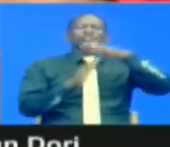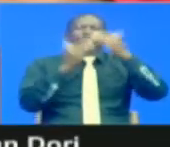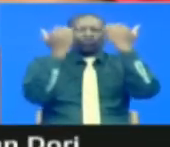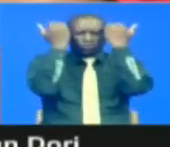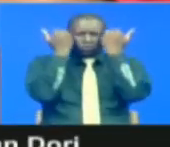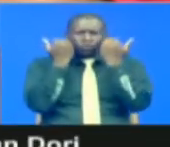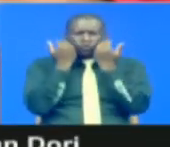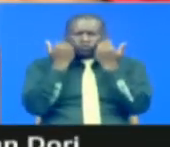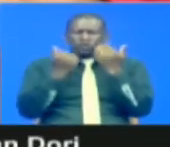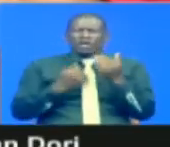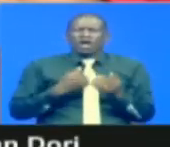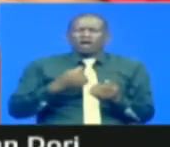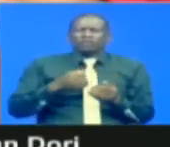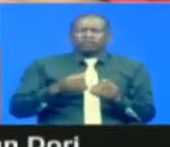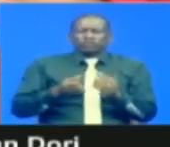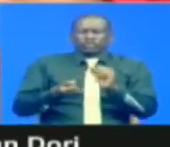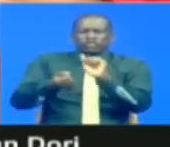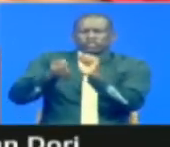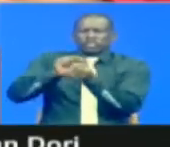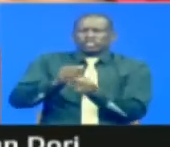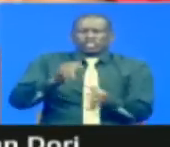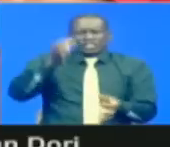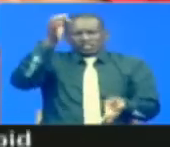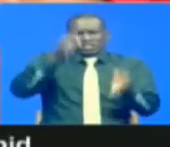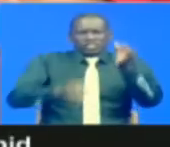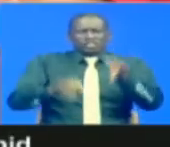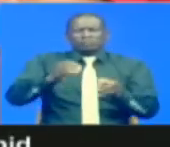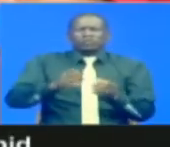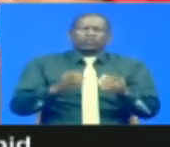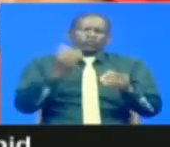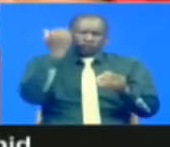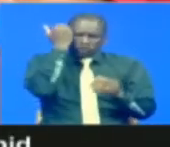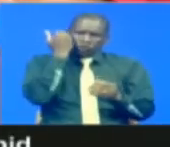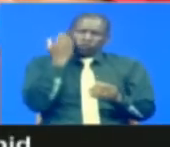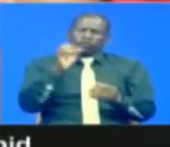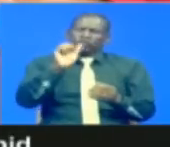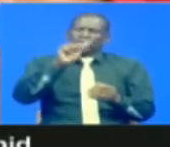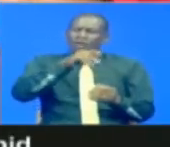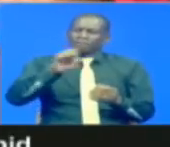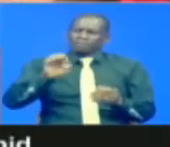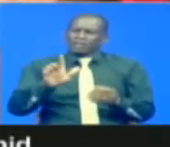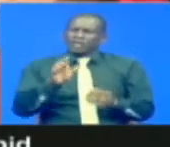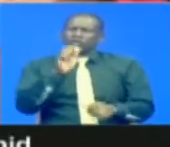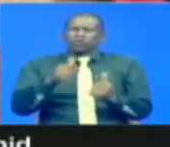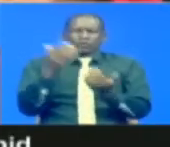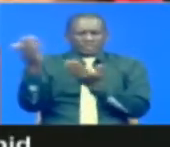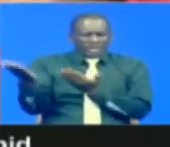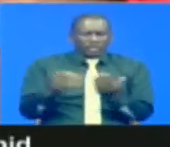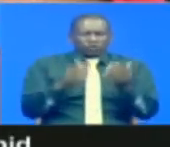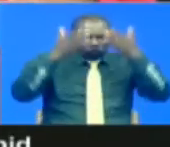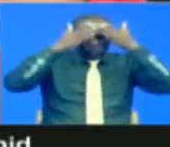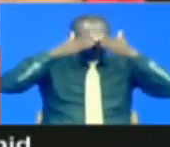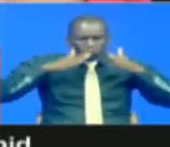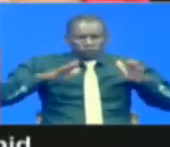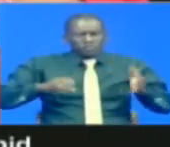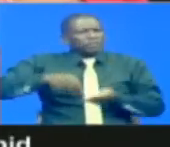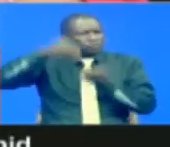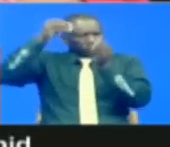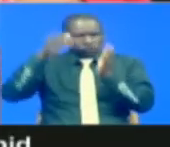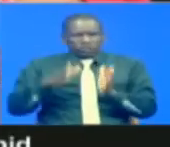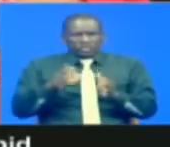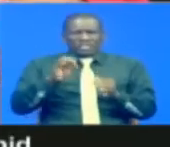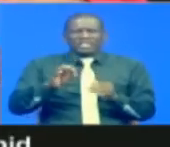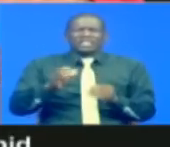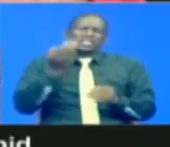has overturned a ruling by the Court of Appeal that allowed Muslim students at St. Paul's Kiwanjani Secondary School in